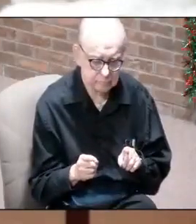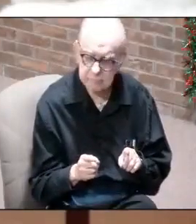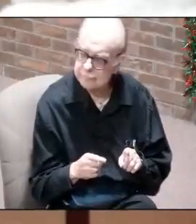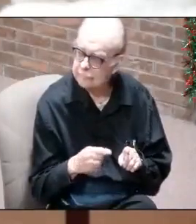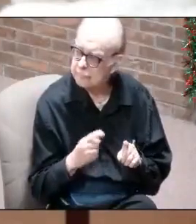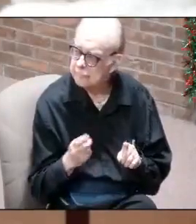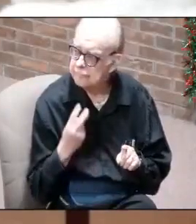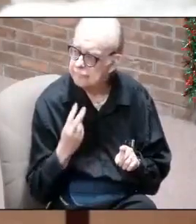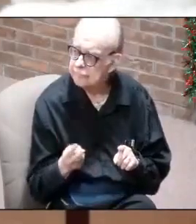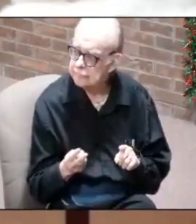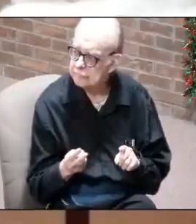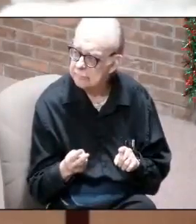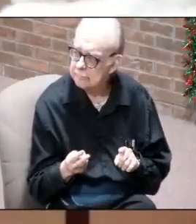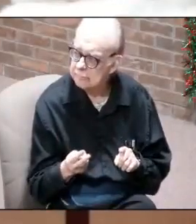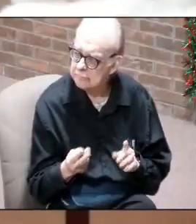I,